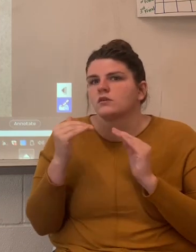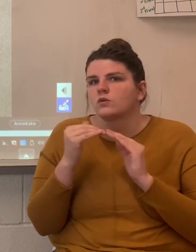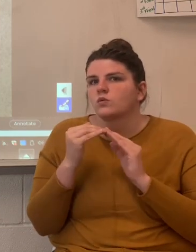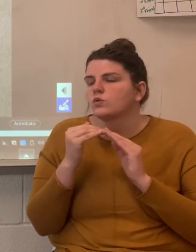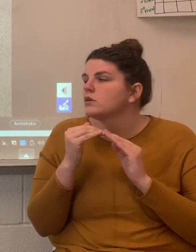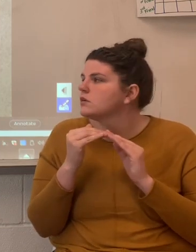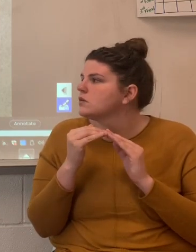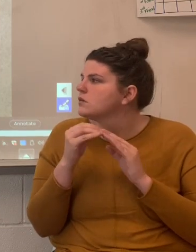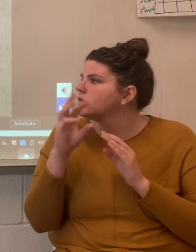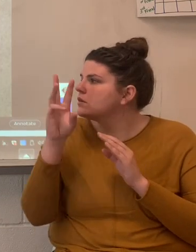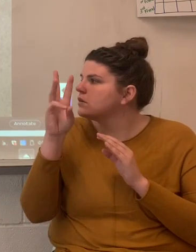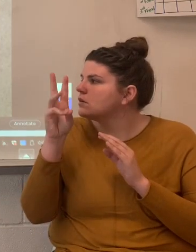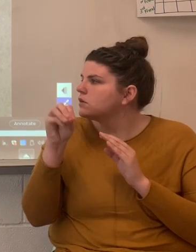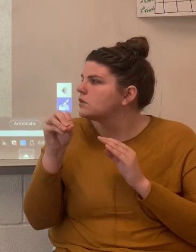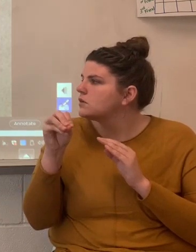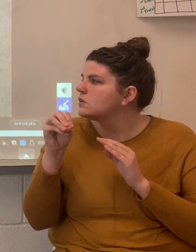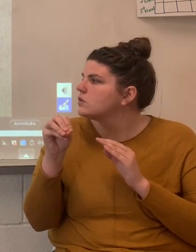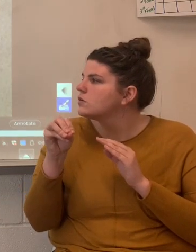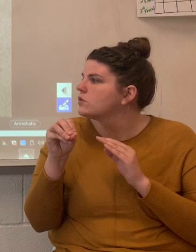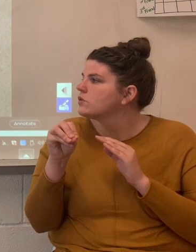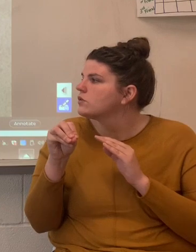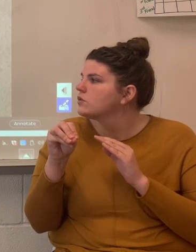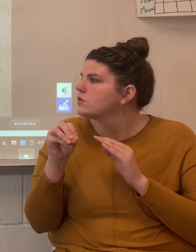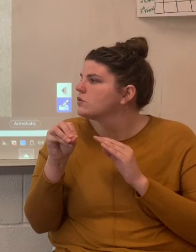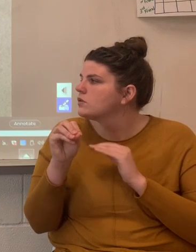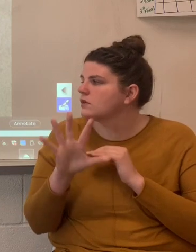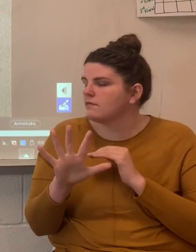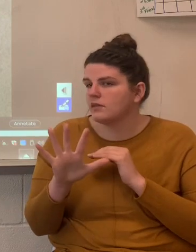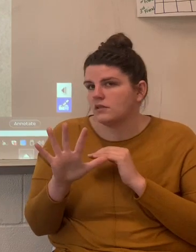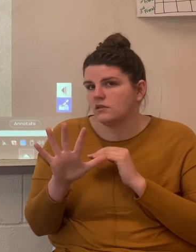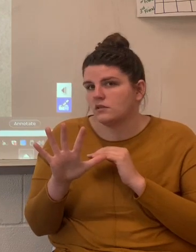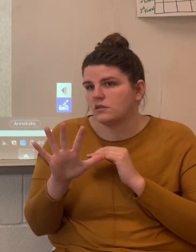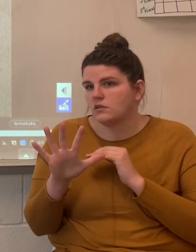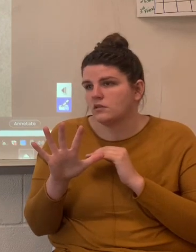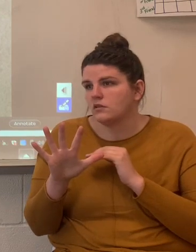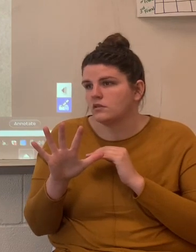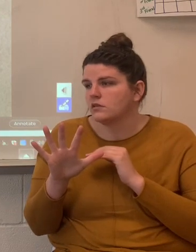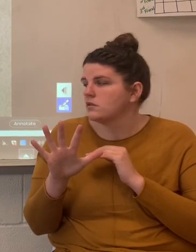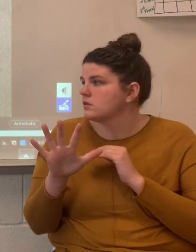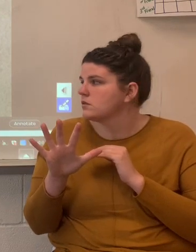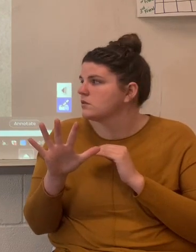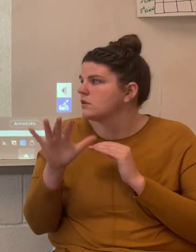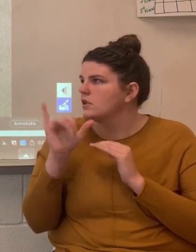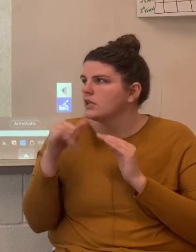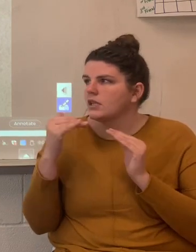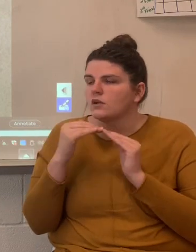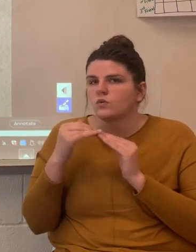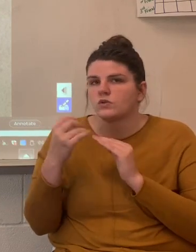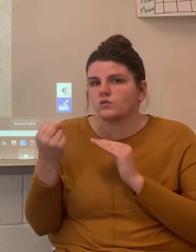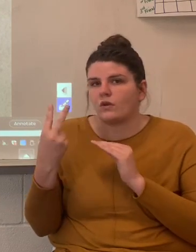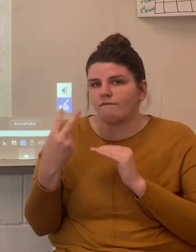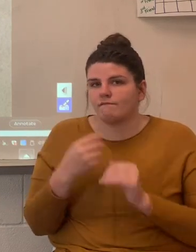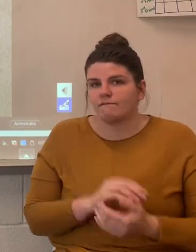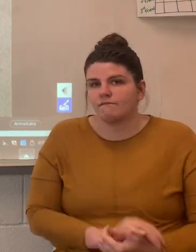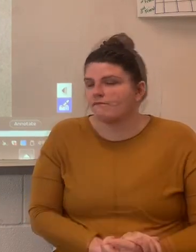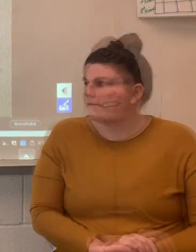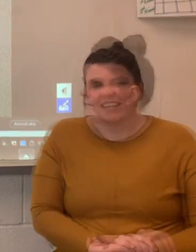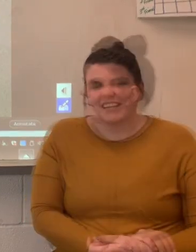with 60 divided by 5, which equals 12.